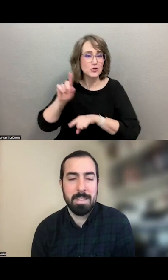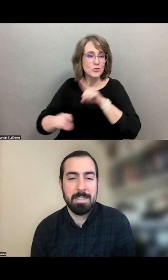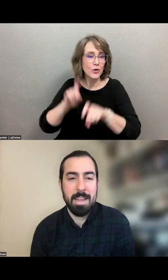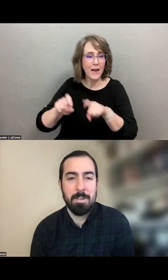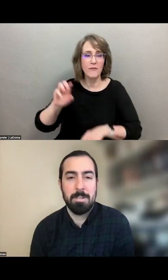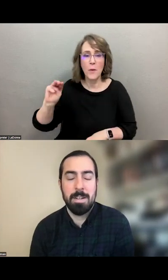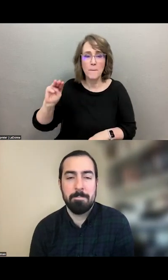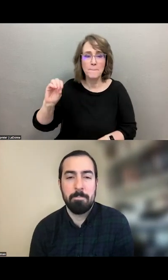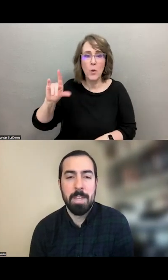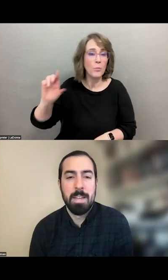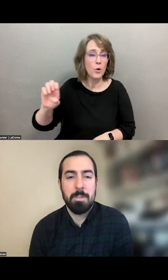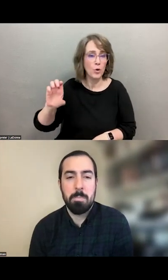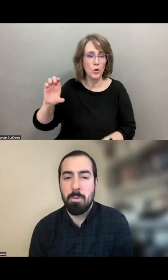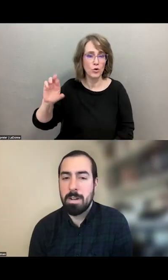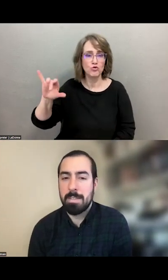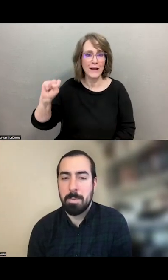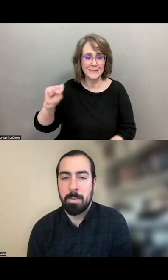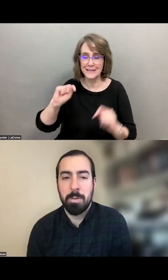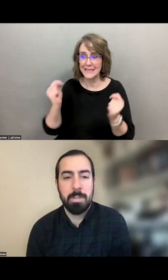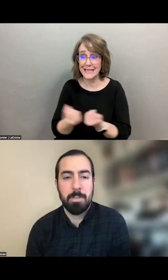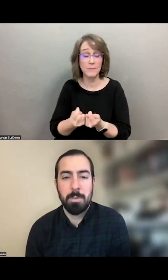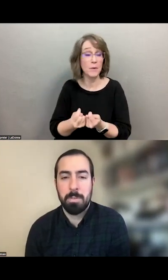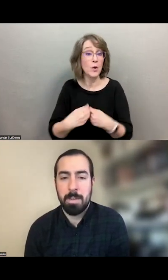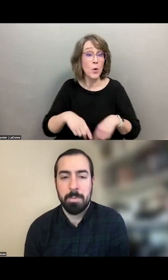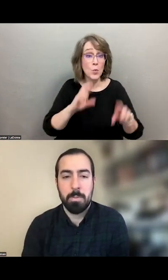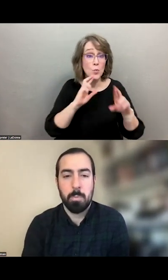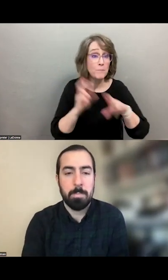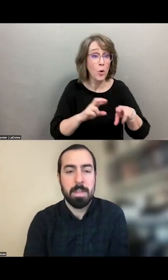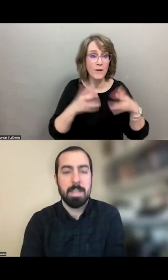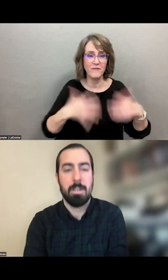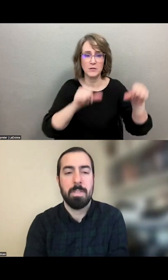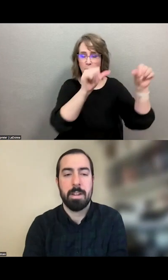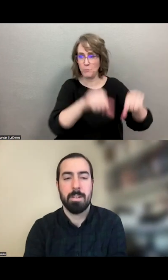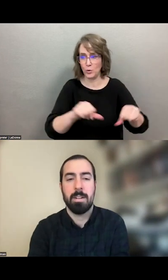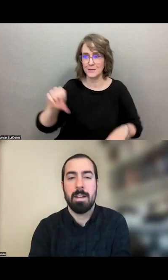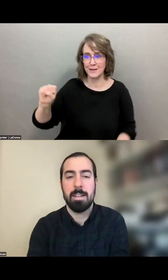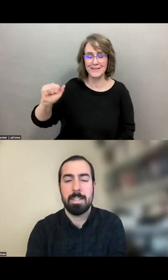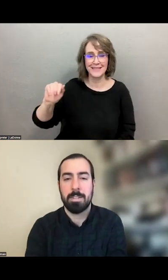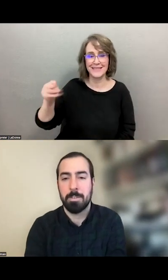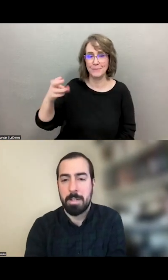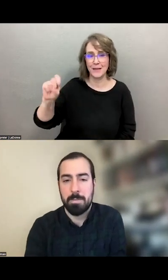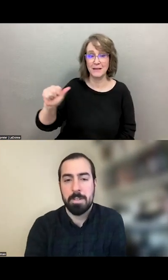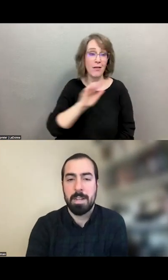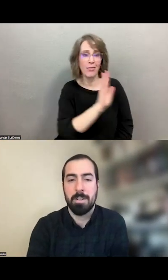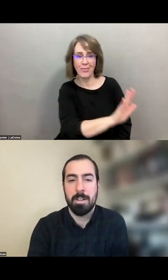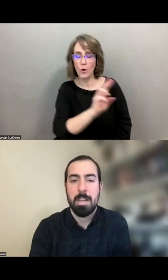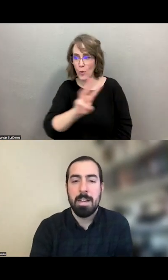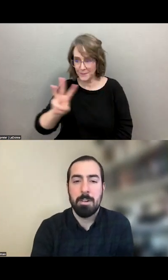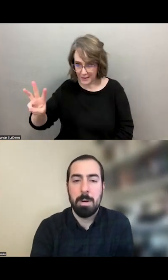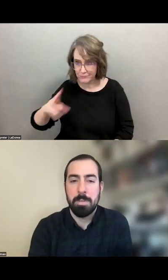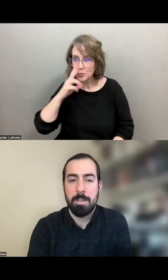Teams has now, the report has now been posted to SAMHSA's website on their Technical Transfer